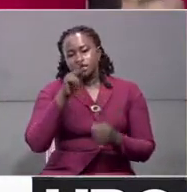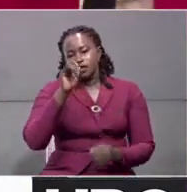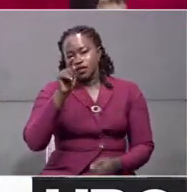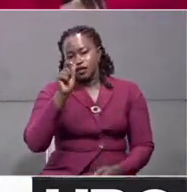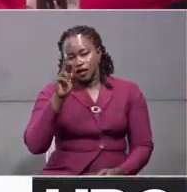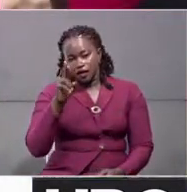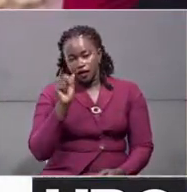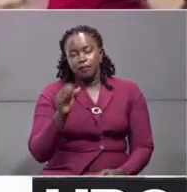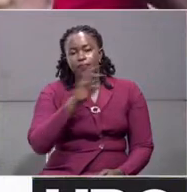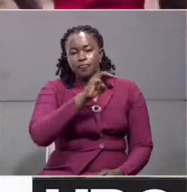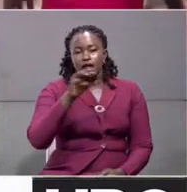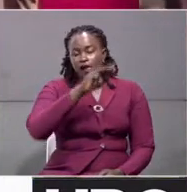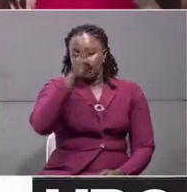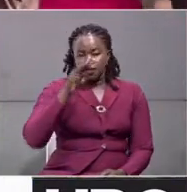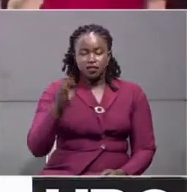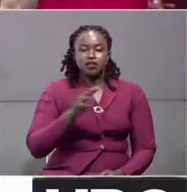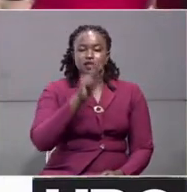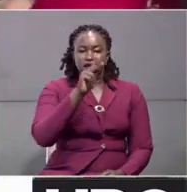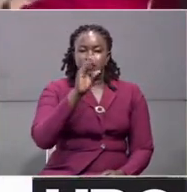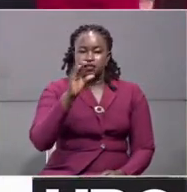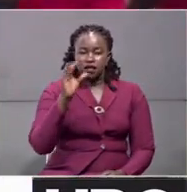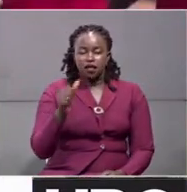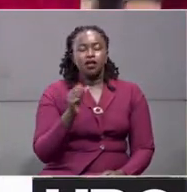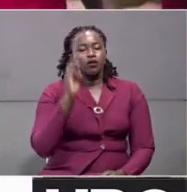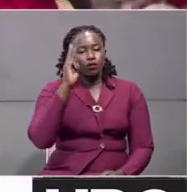at Masindi, while KCCA